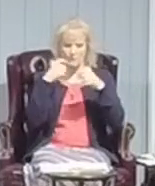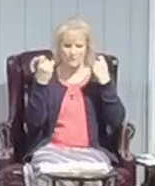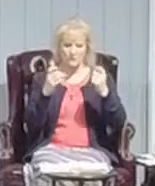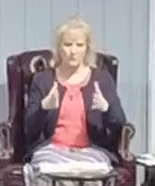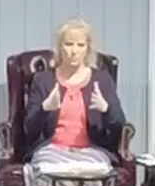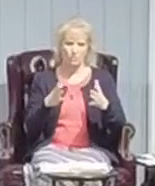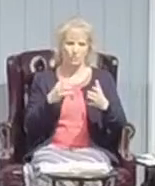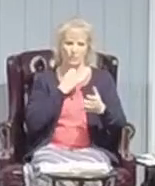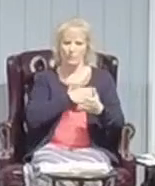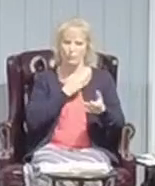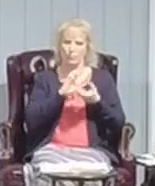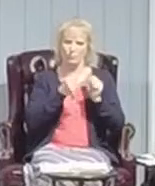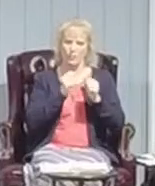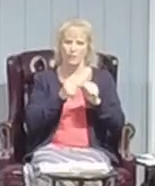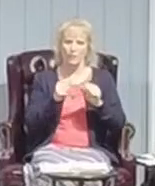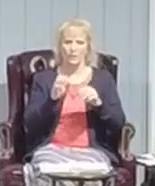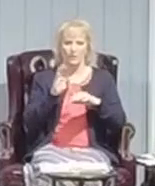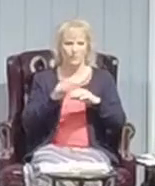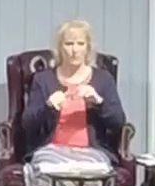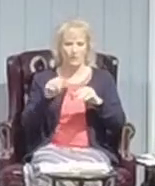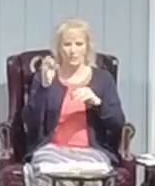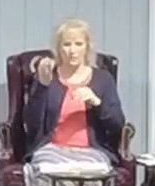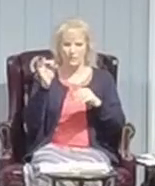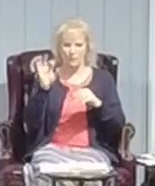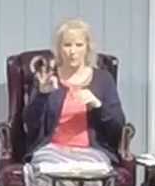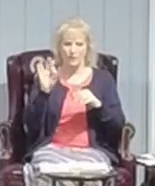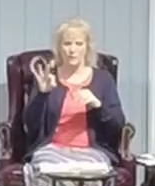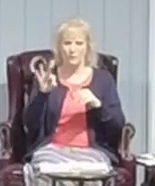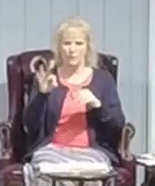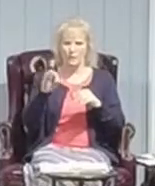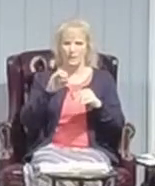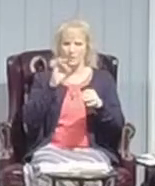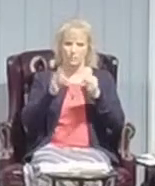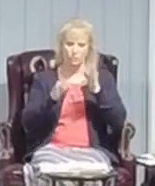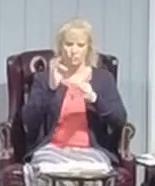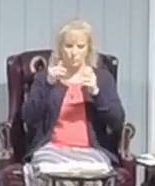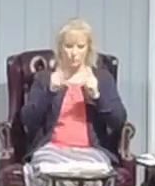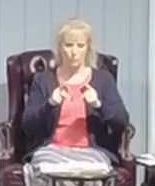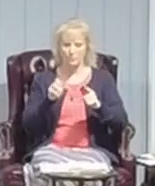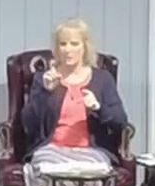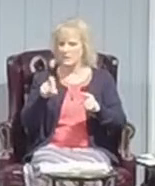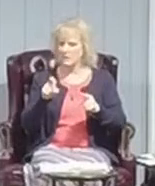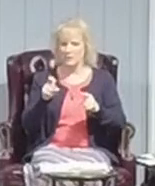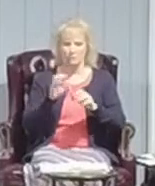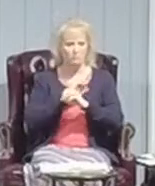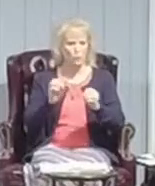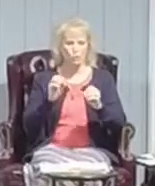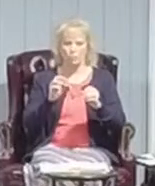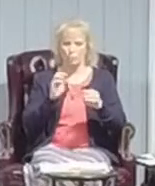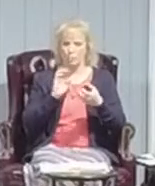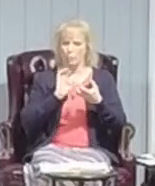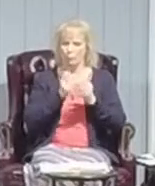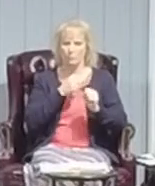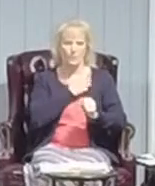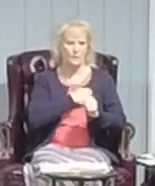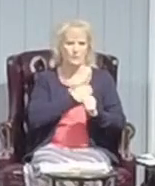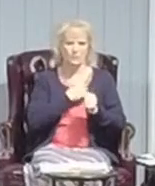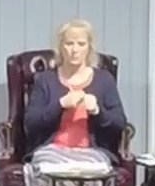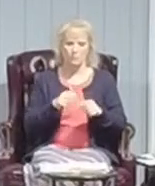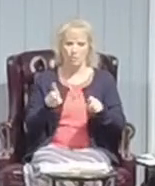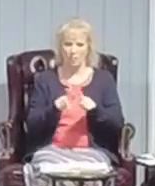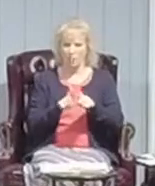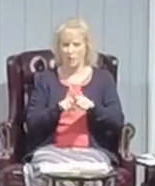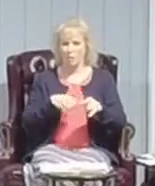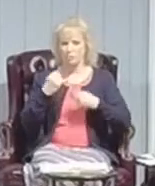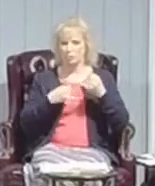more than over 99 just persons which need no repentance. Verse 10 of the same chapter says, Likewise I say unto you, there